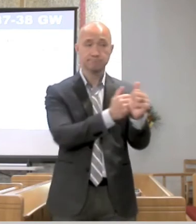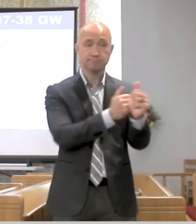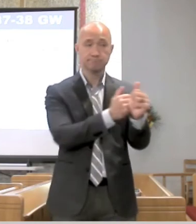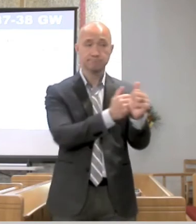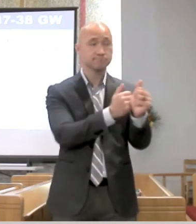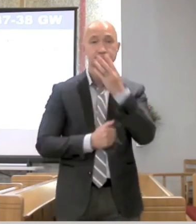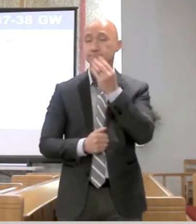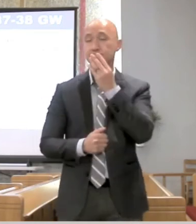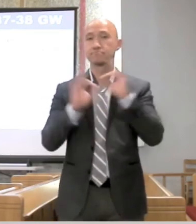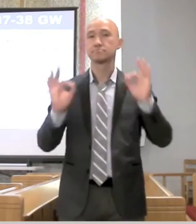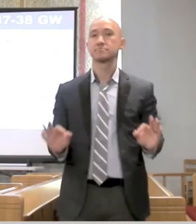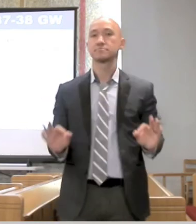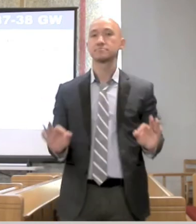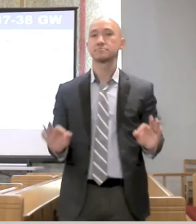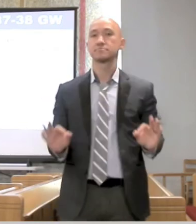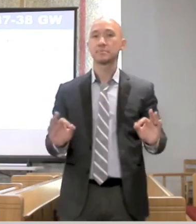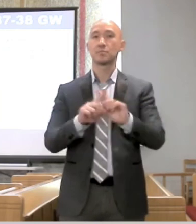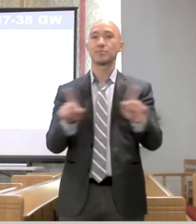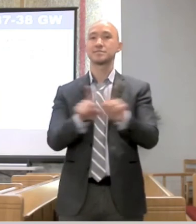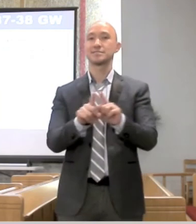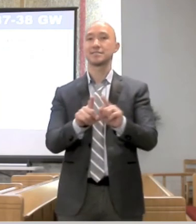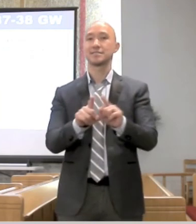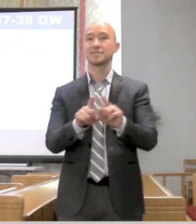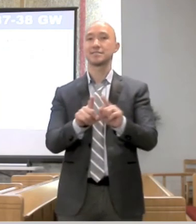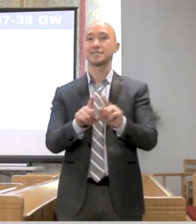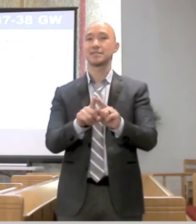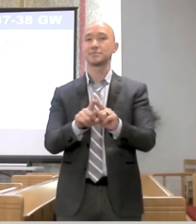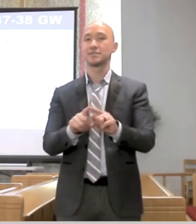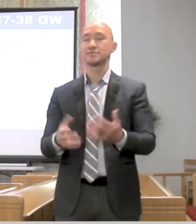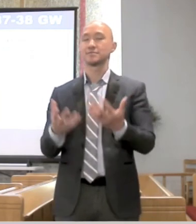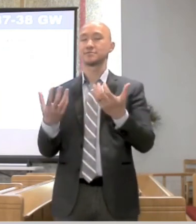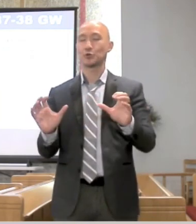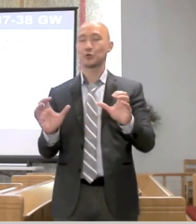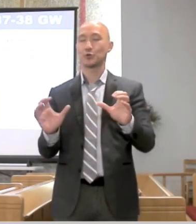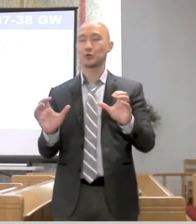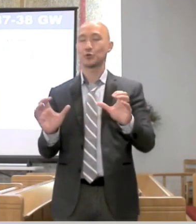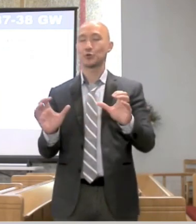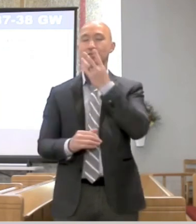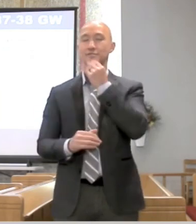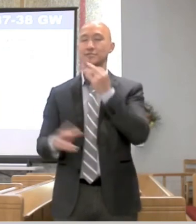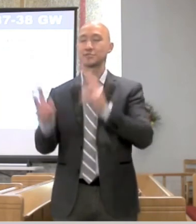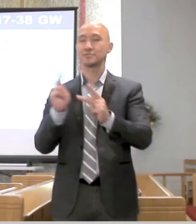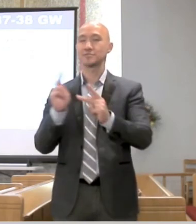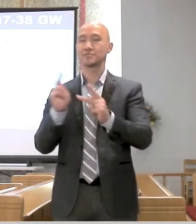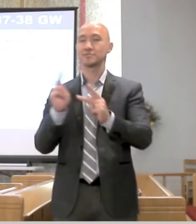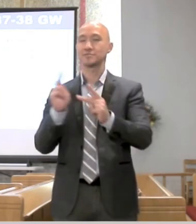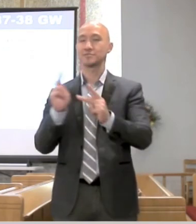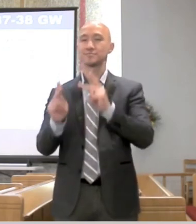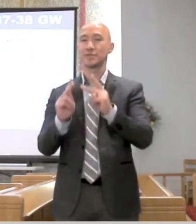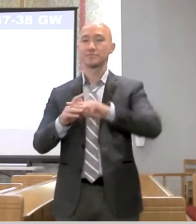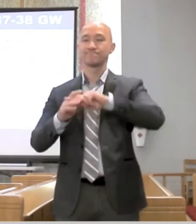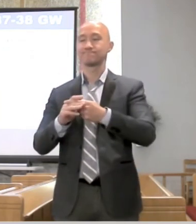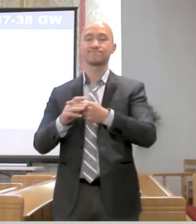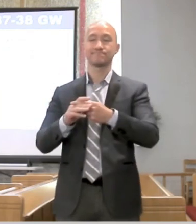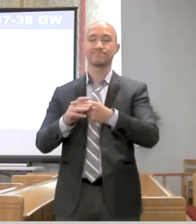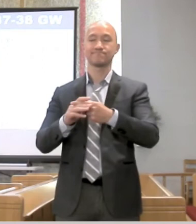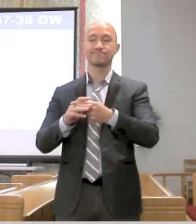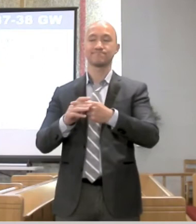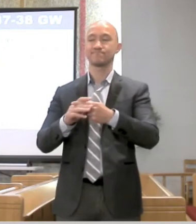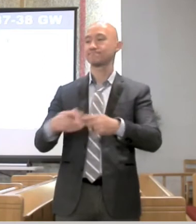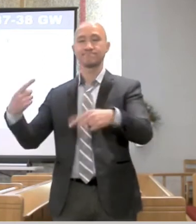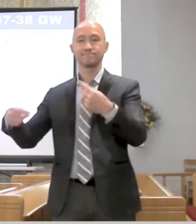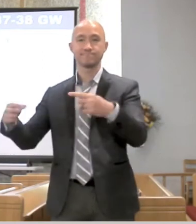on the other hand, you don't want to riot, because that's where it was going. He didn't want to antagonize the Jews because he doesn't want to cause